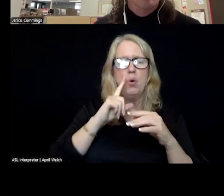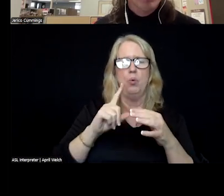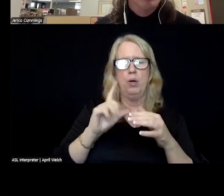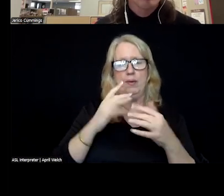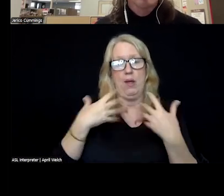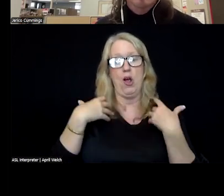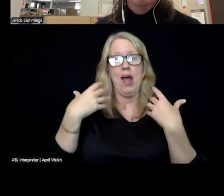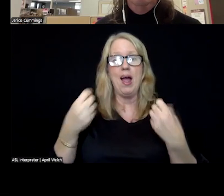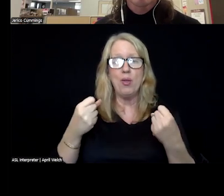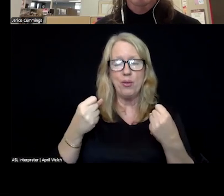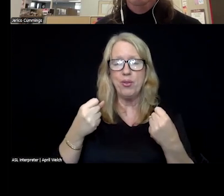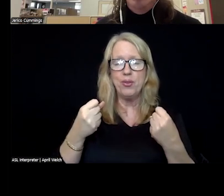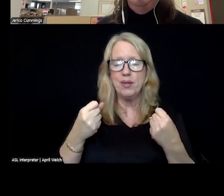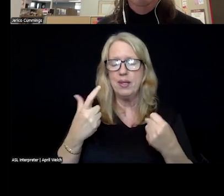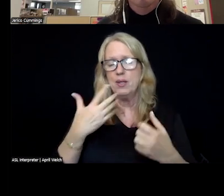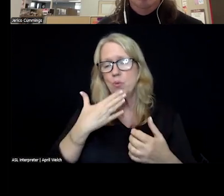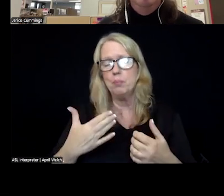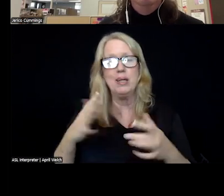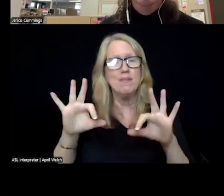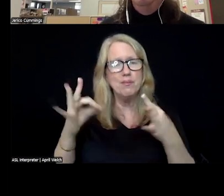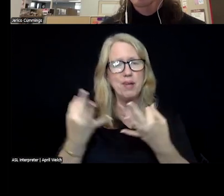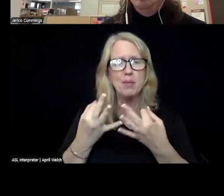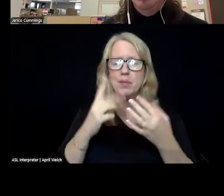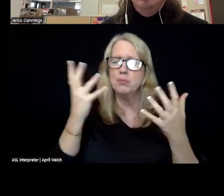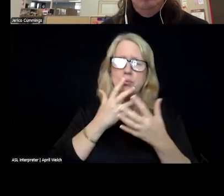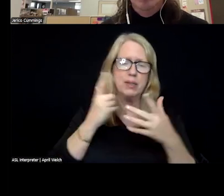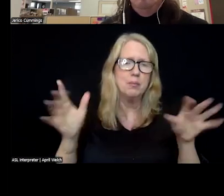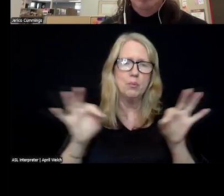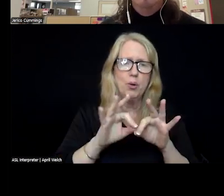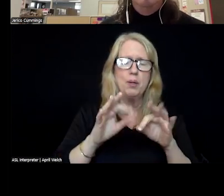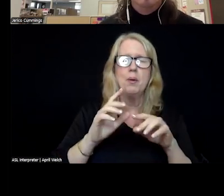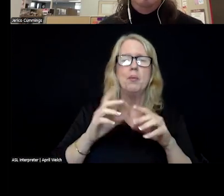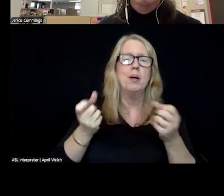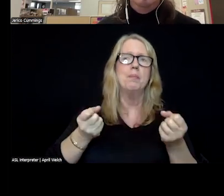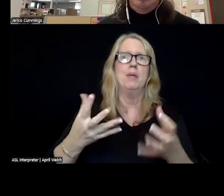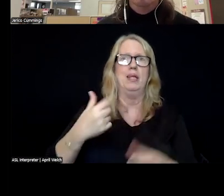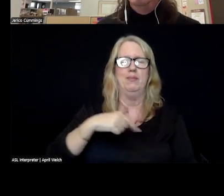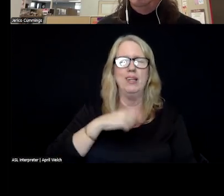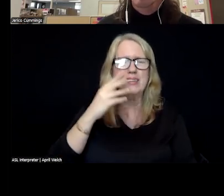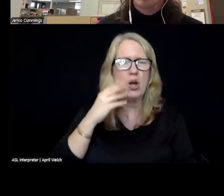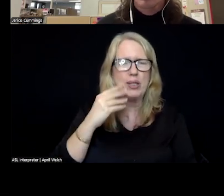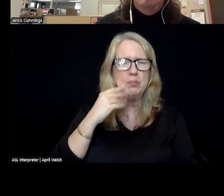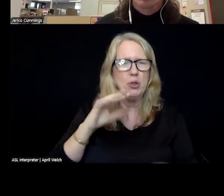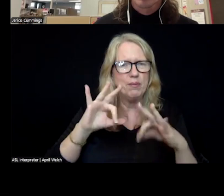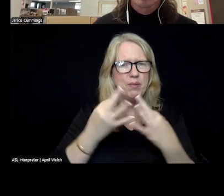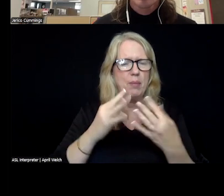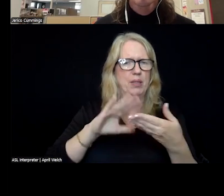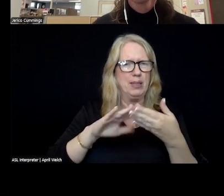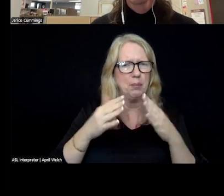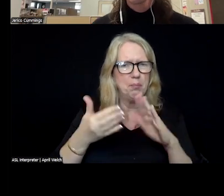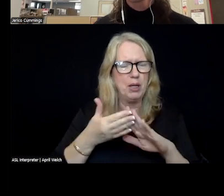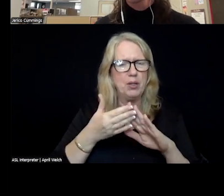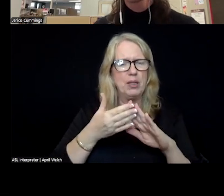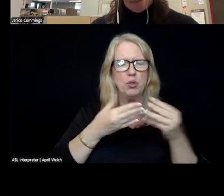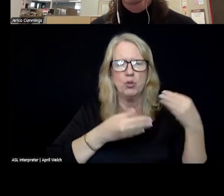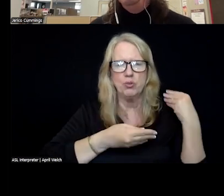and well-being, and family is incredibly important. But due to the ways in which many of us experience our families or communities of origin,